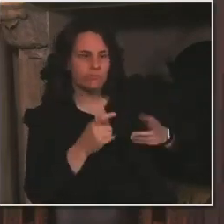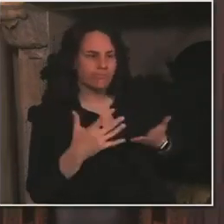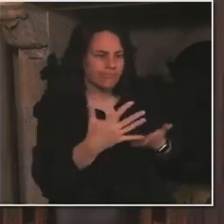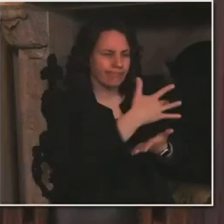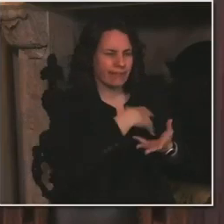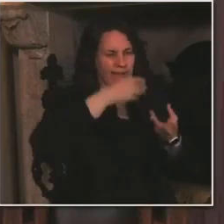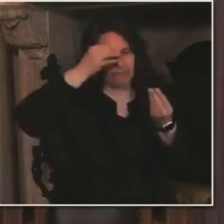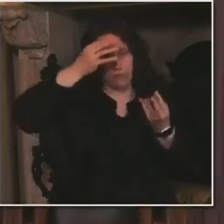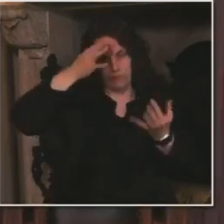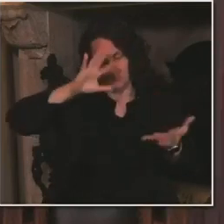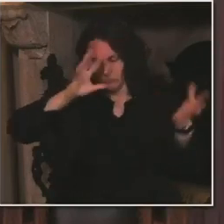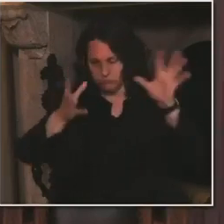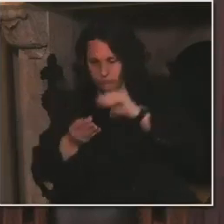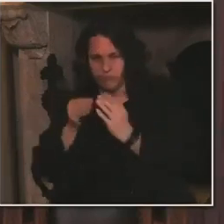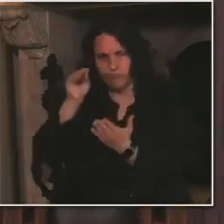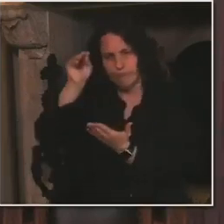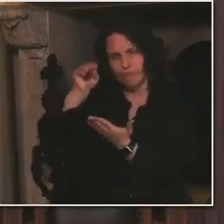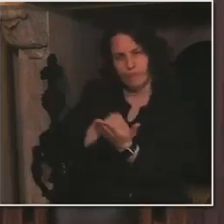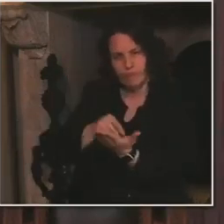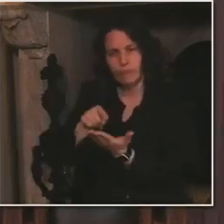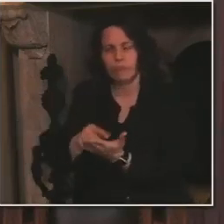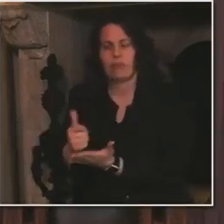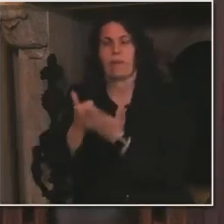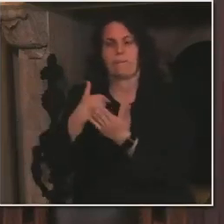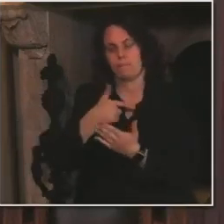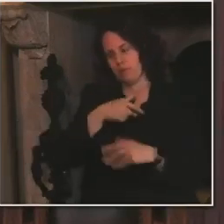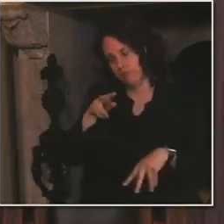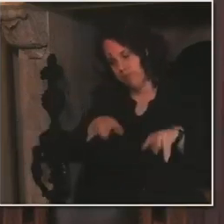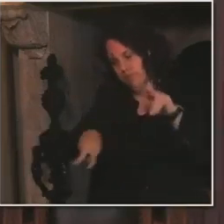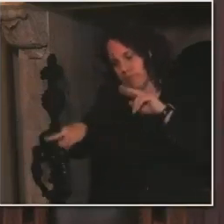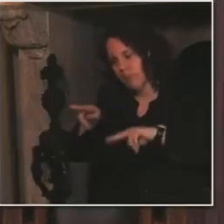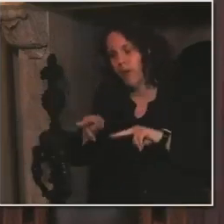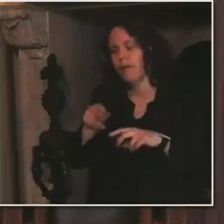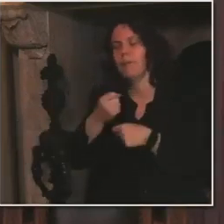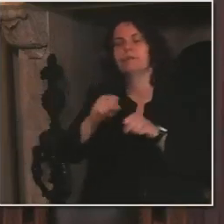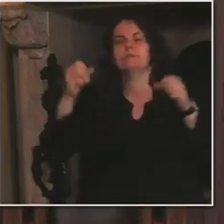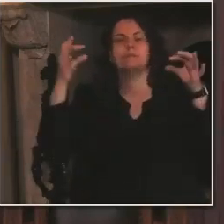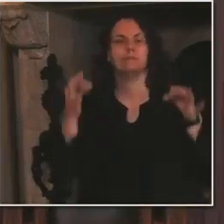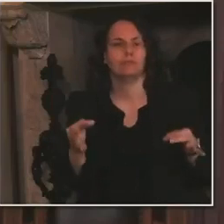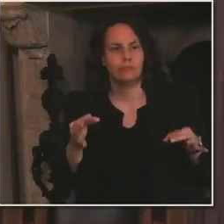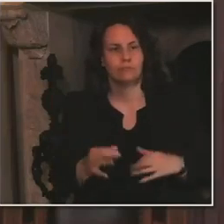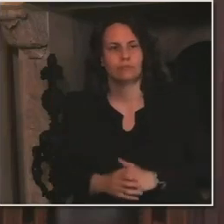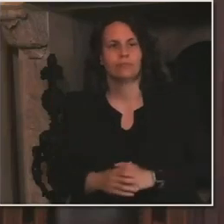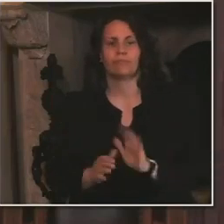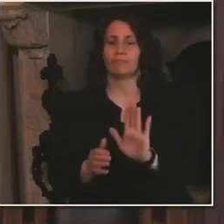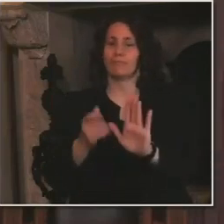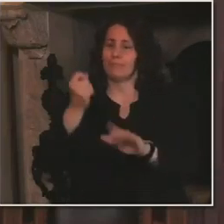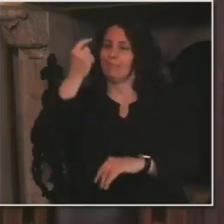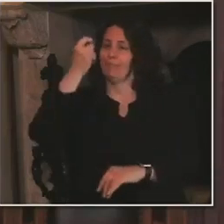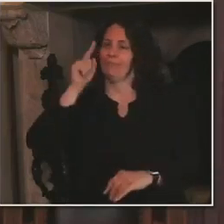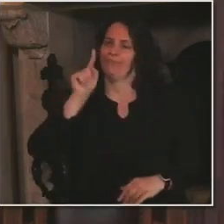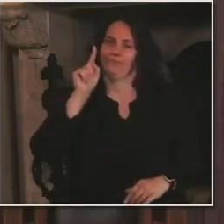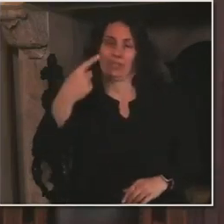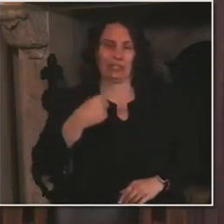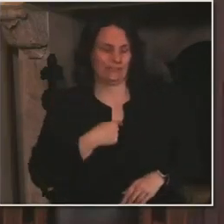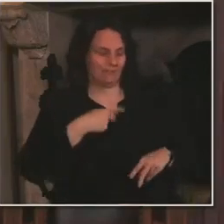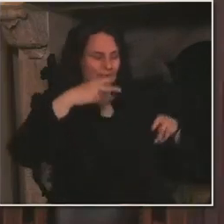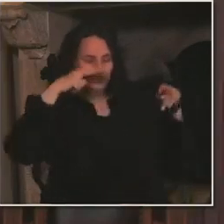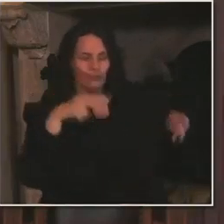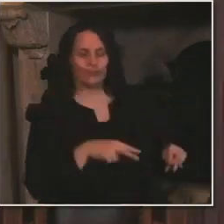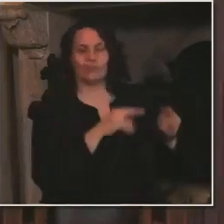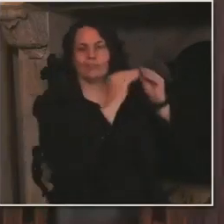even larger decisions around larger changes. But we have to see that, we have to see that data going forward. And I just have to go back to a